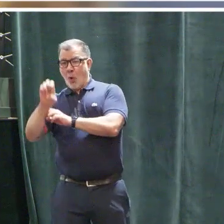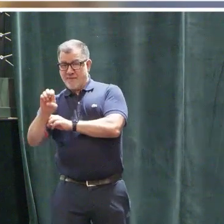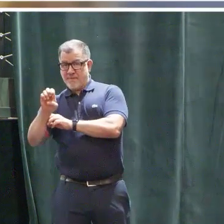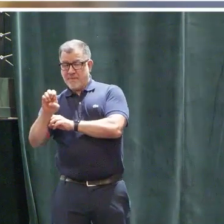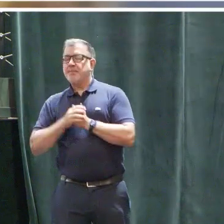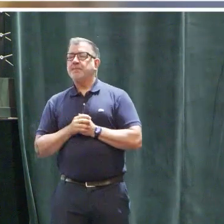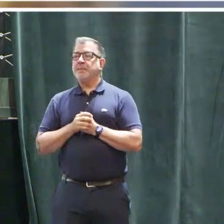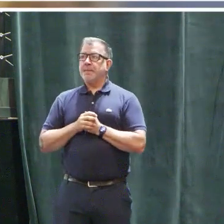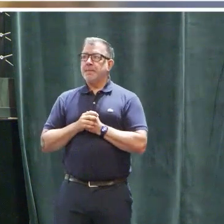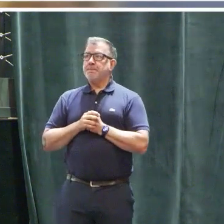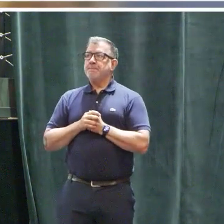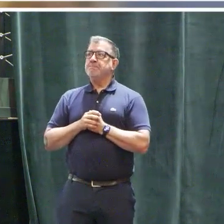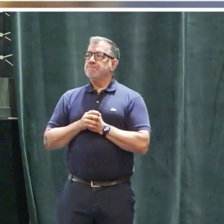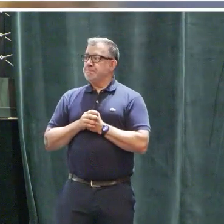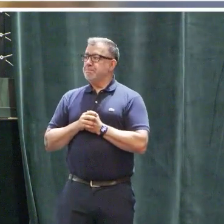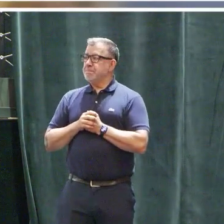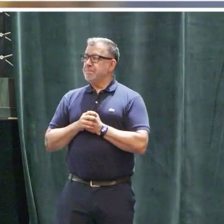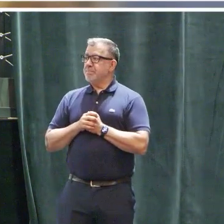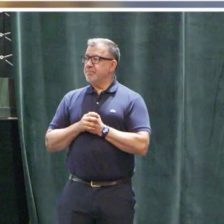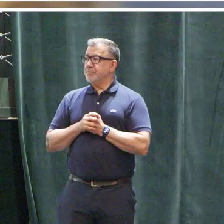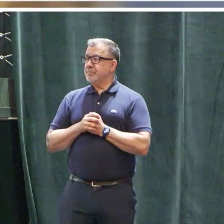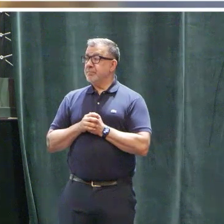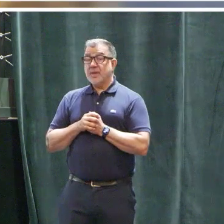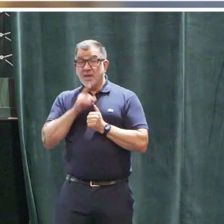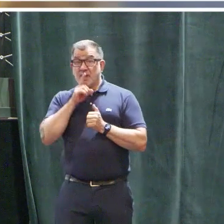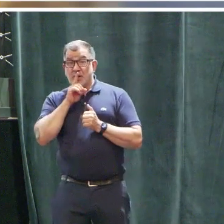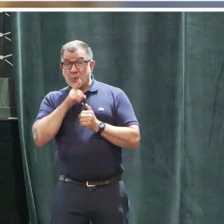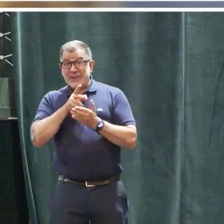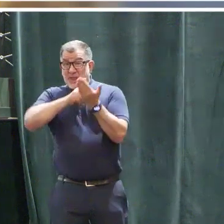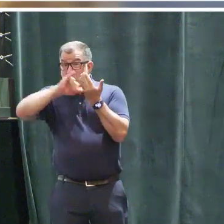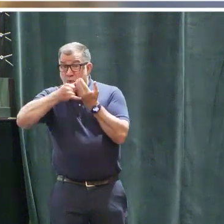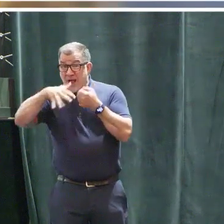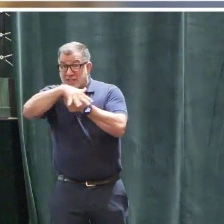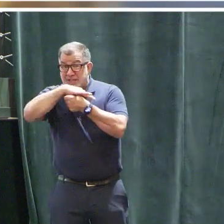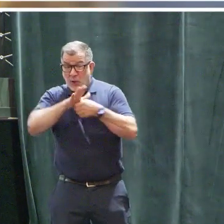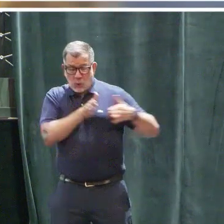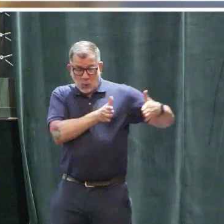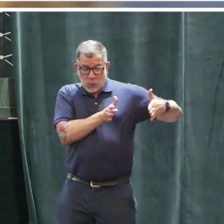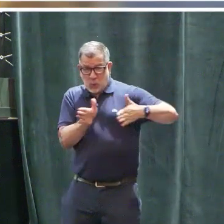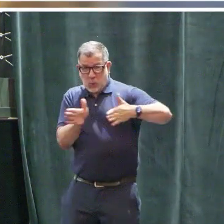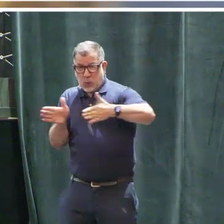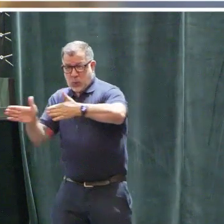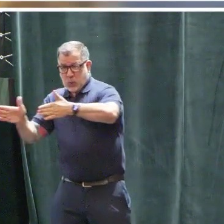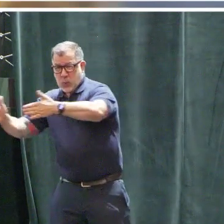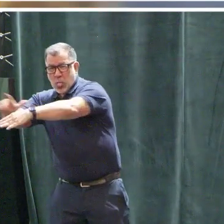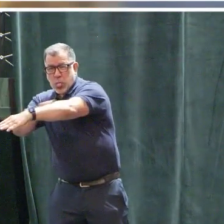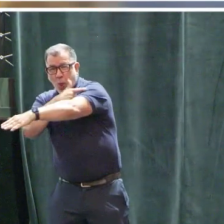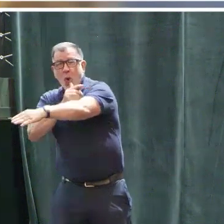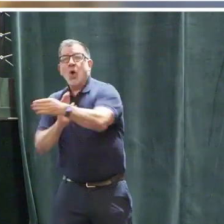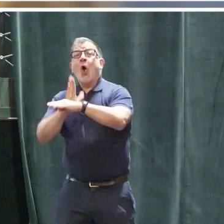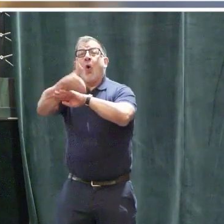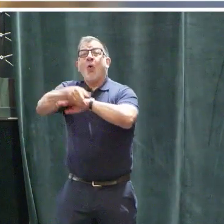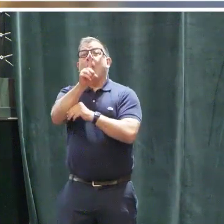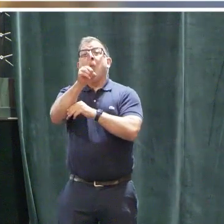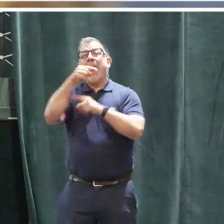To reorient you to the overall project area, it's a very long alignment, over a mile